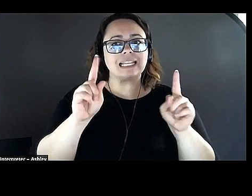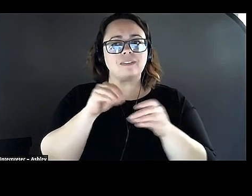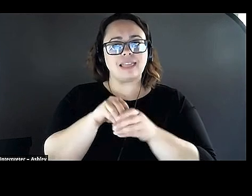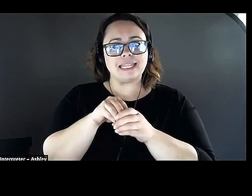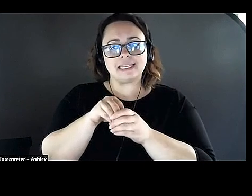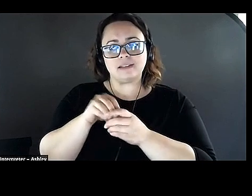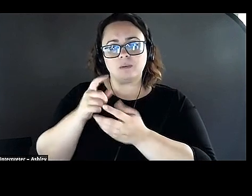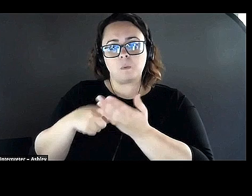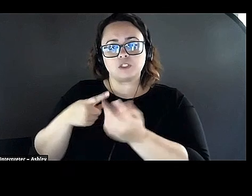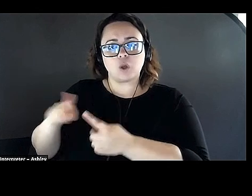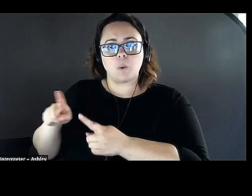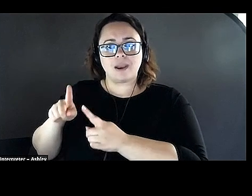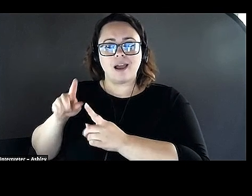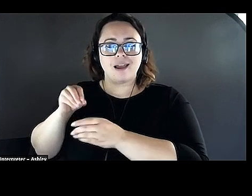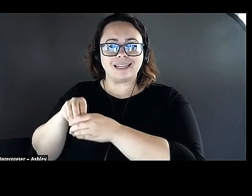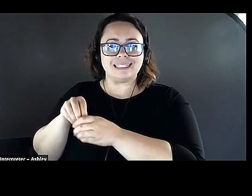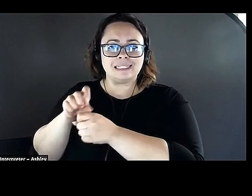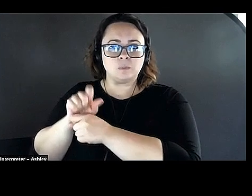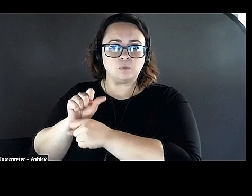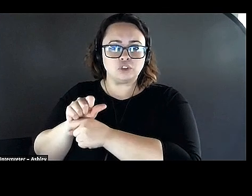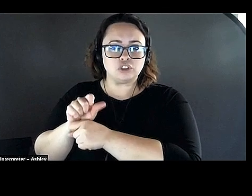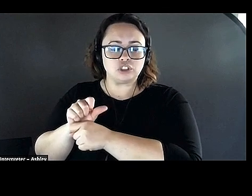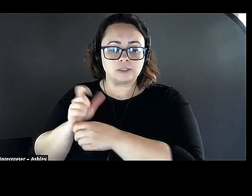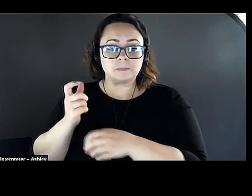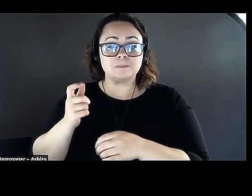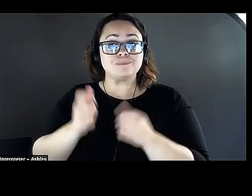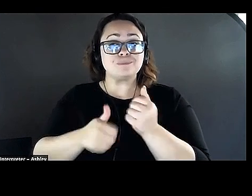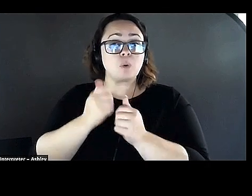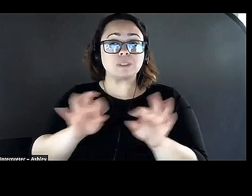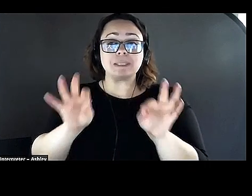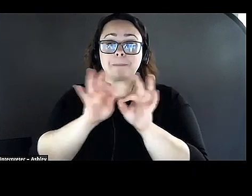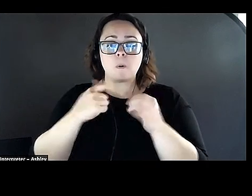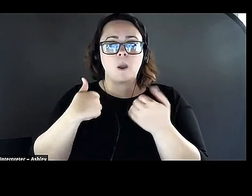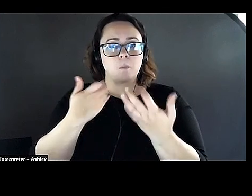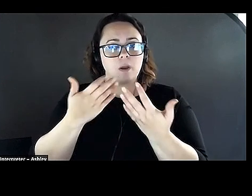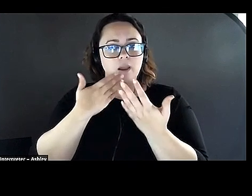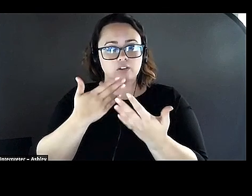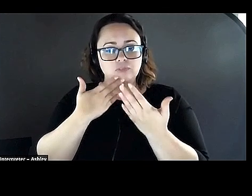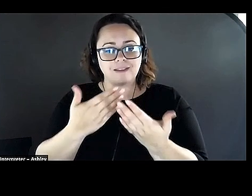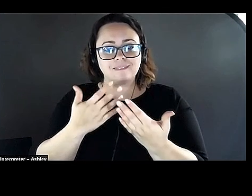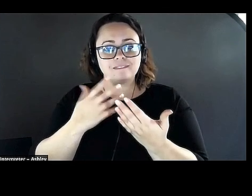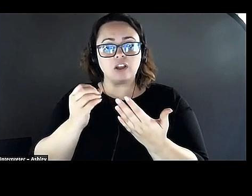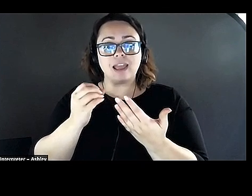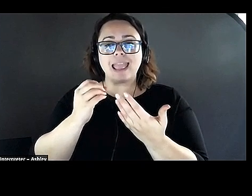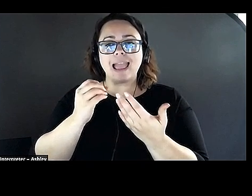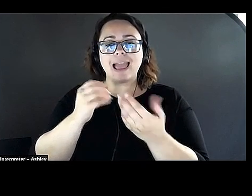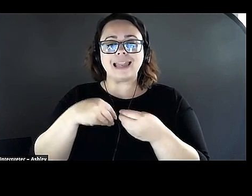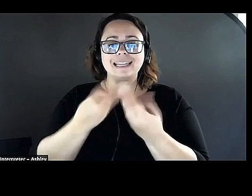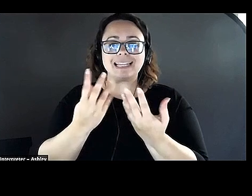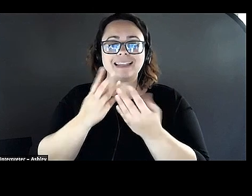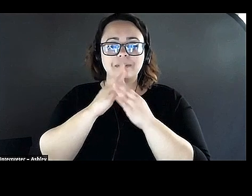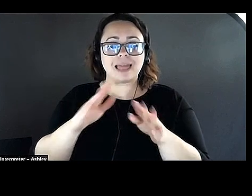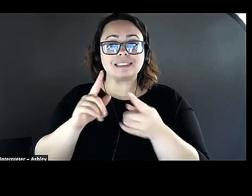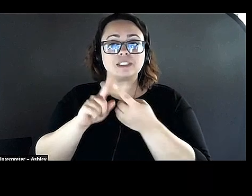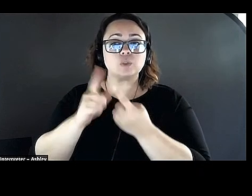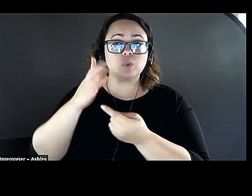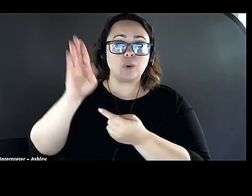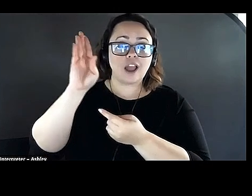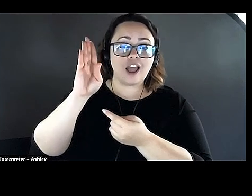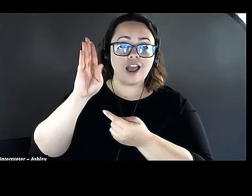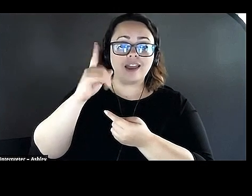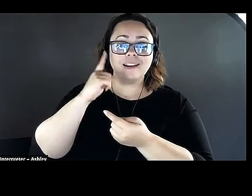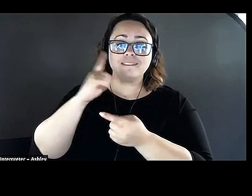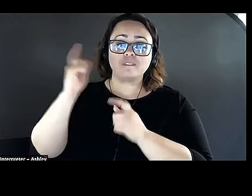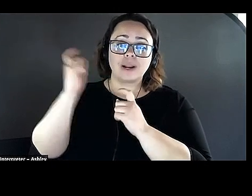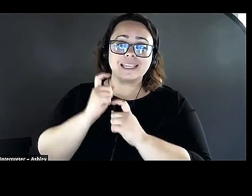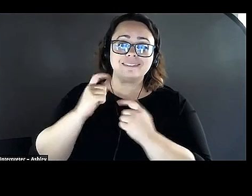home. Most importantly, I would like to be grateful and give the blessings to God for giving